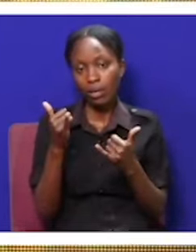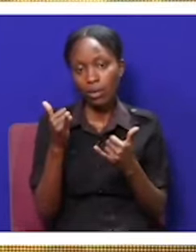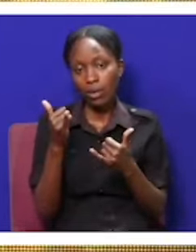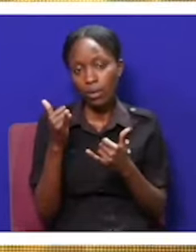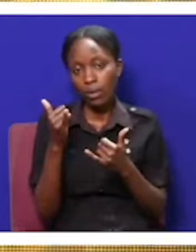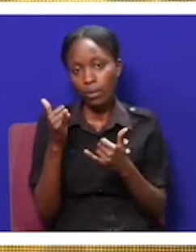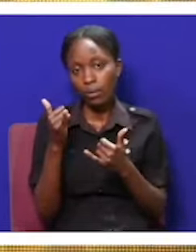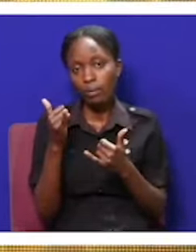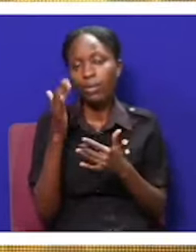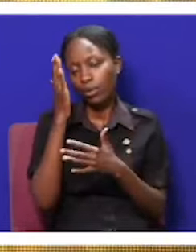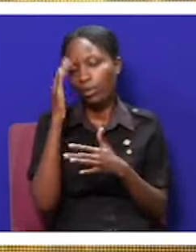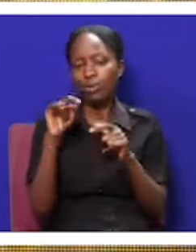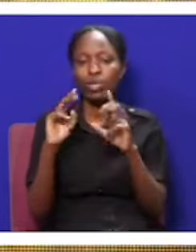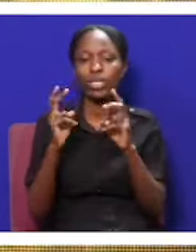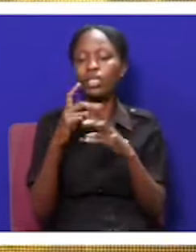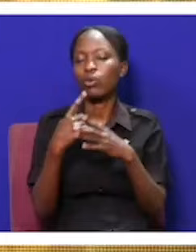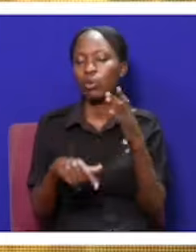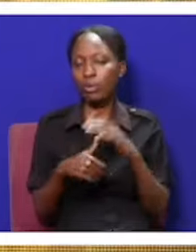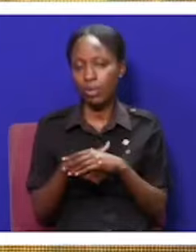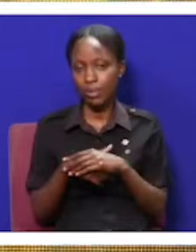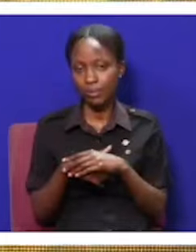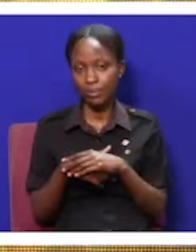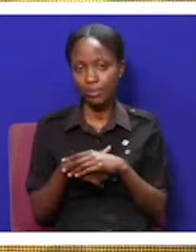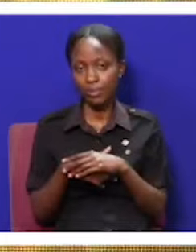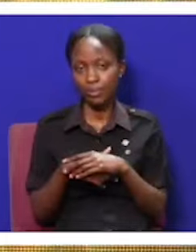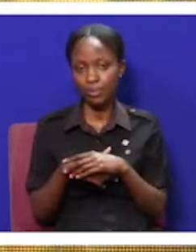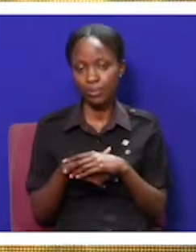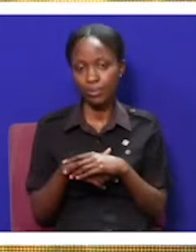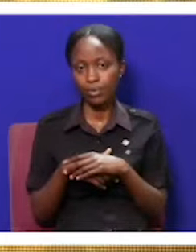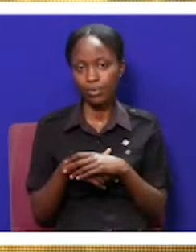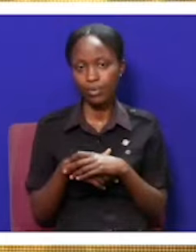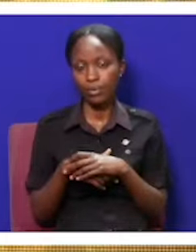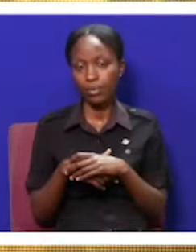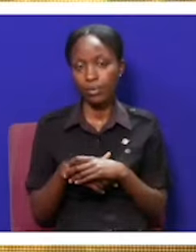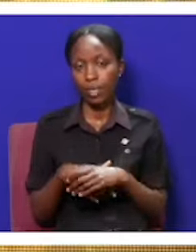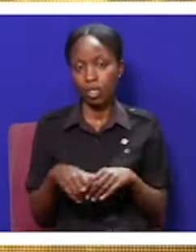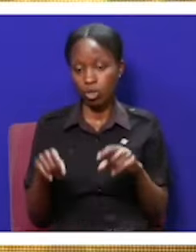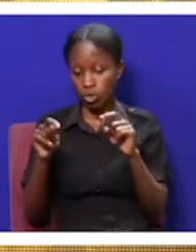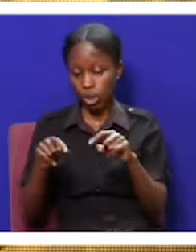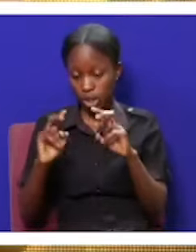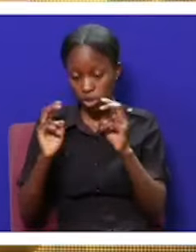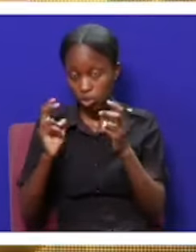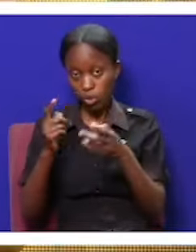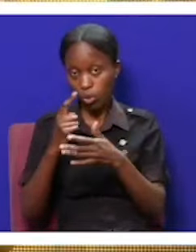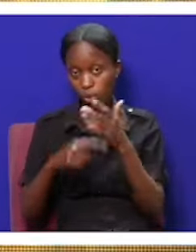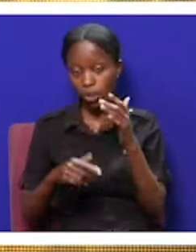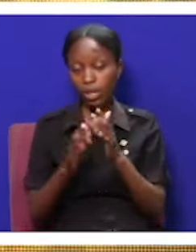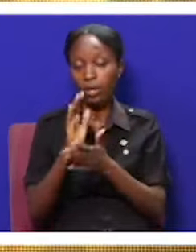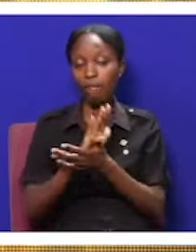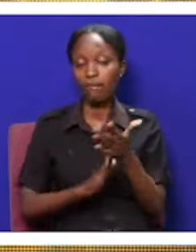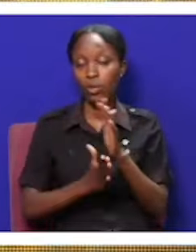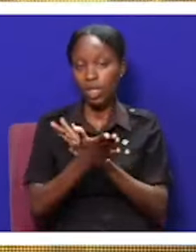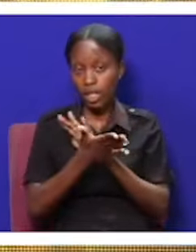our topic is for today. Yes, some of you guessed right. So our topic is